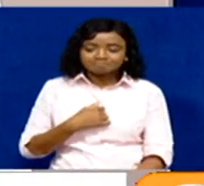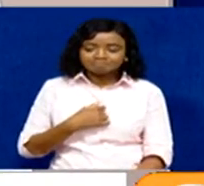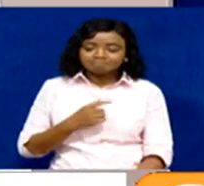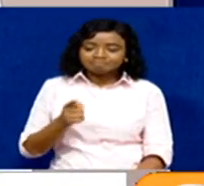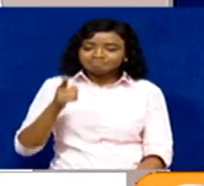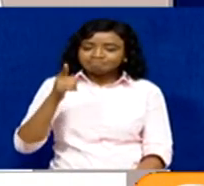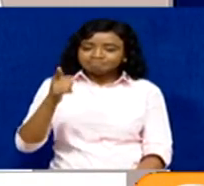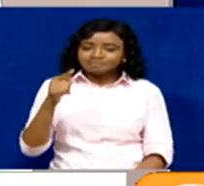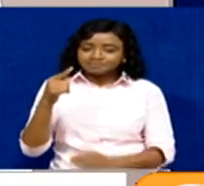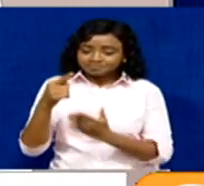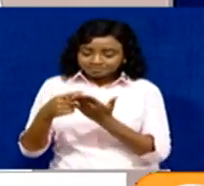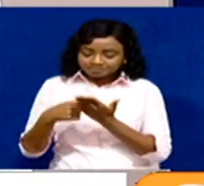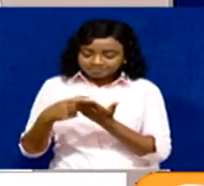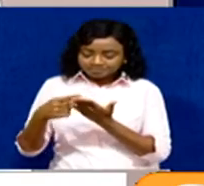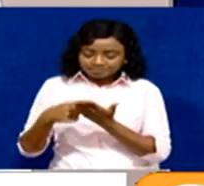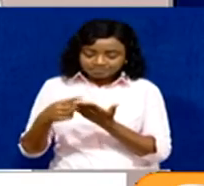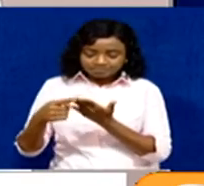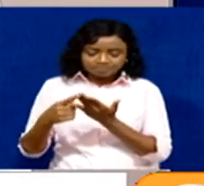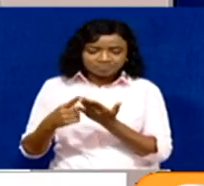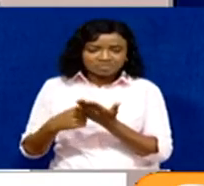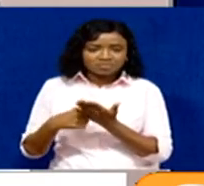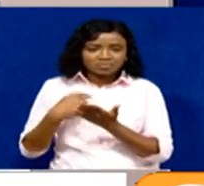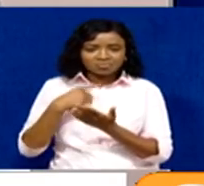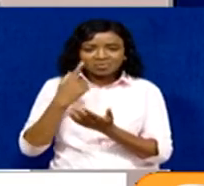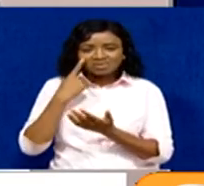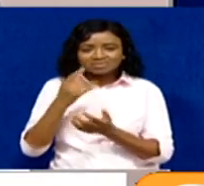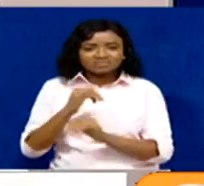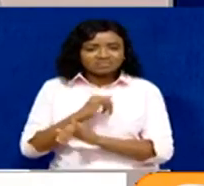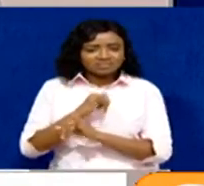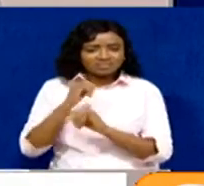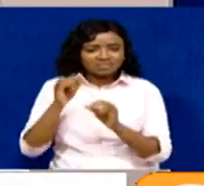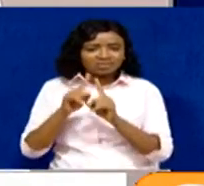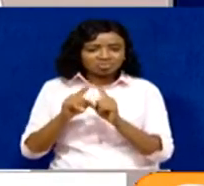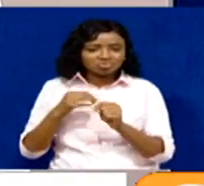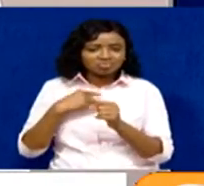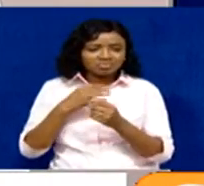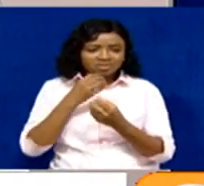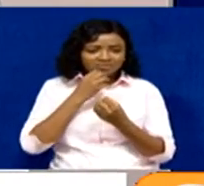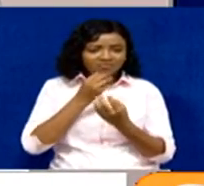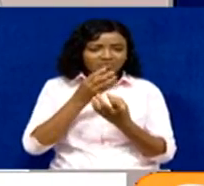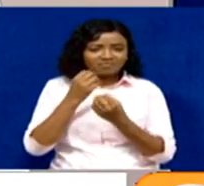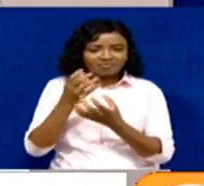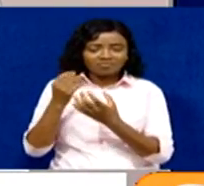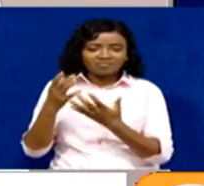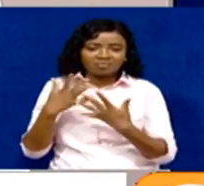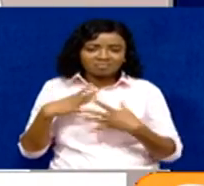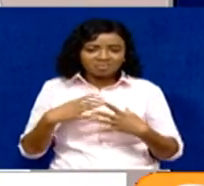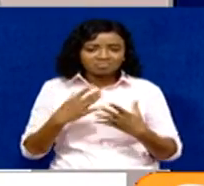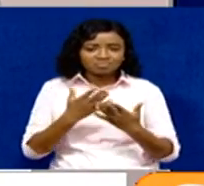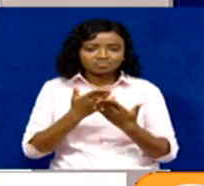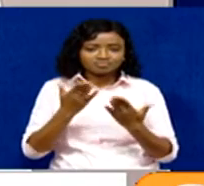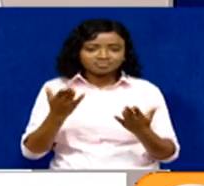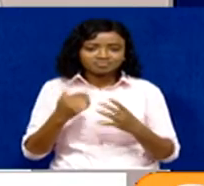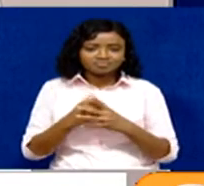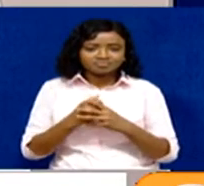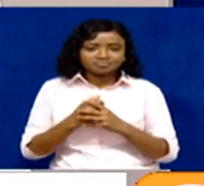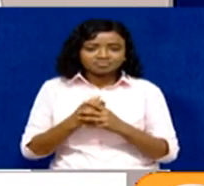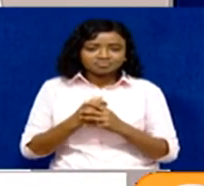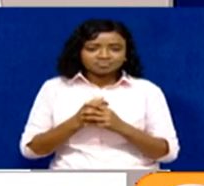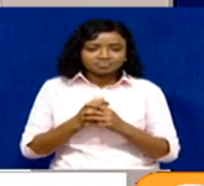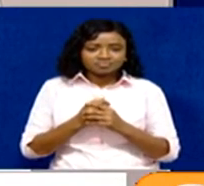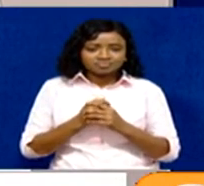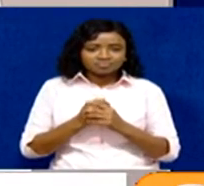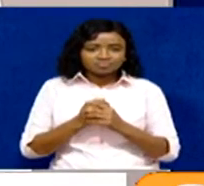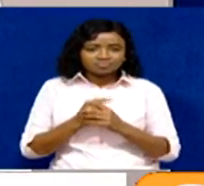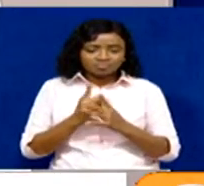discussions, it became apparent, and I also shared the sentiments expressed in that meeting, that